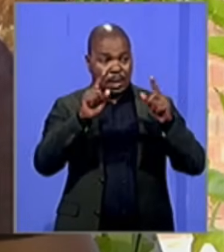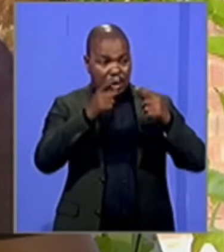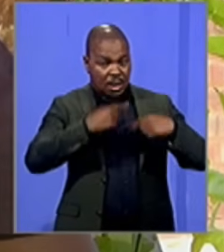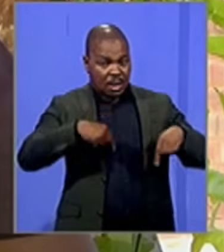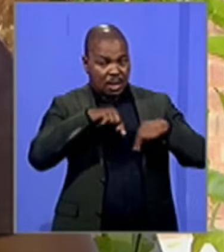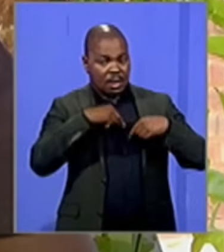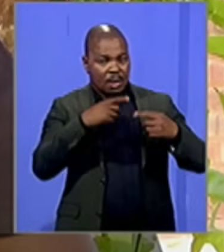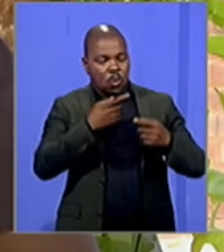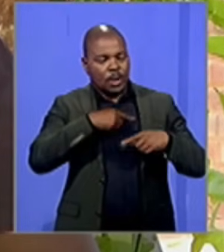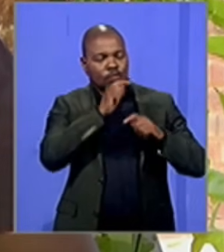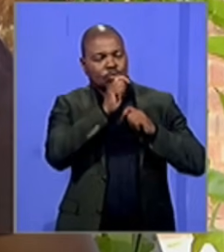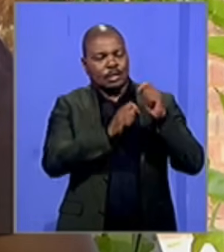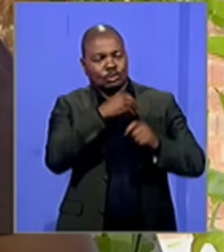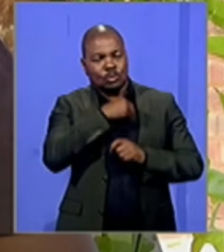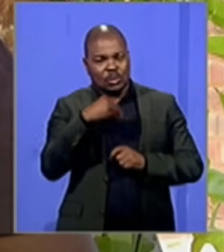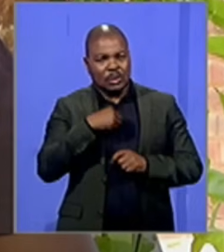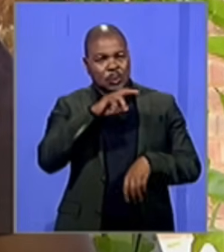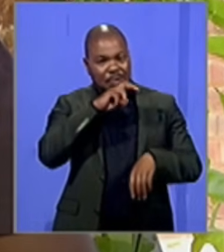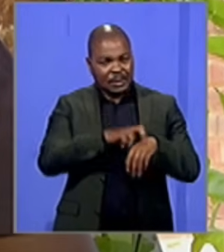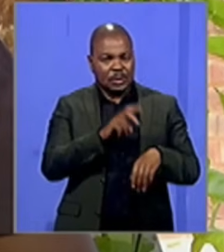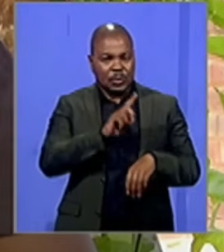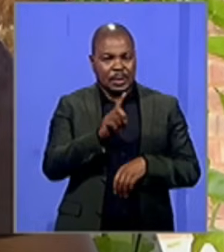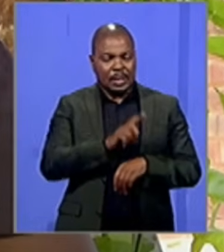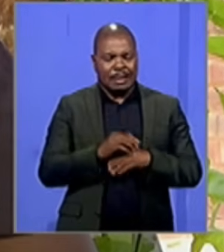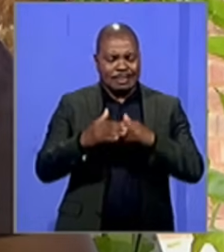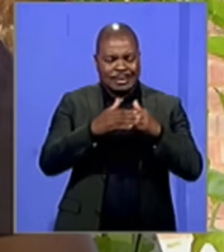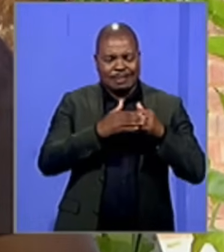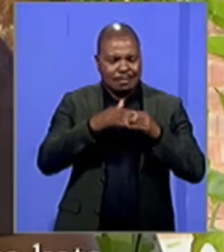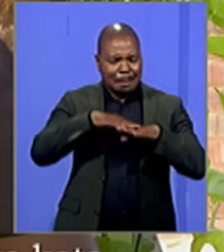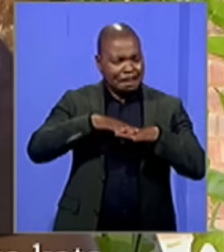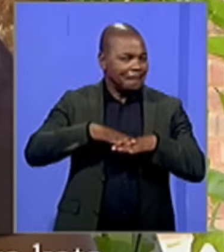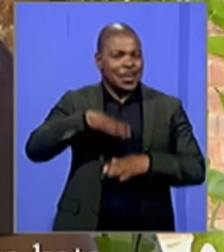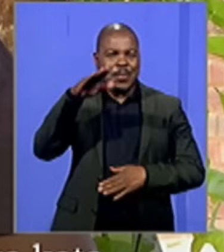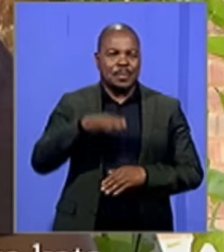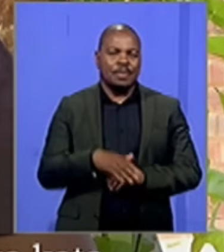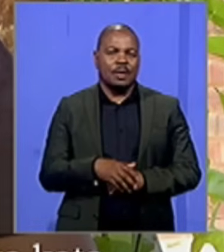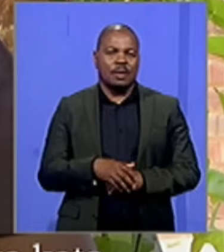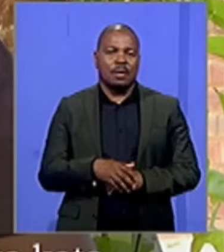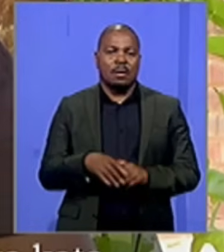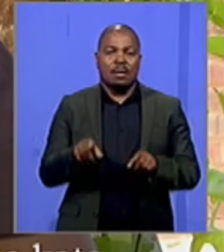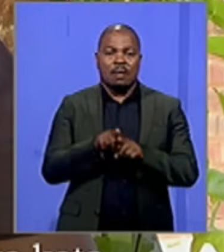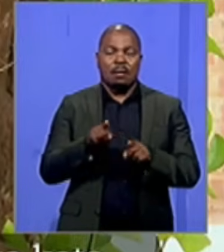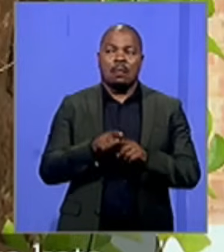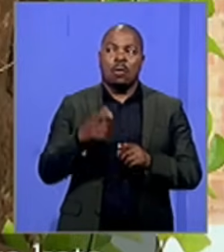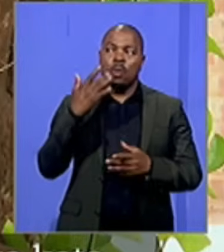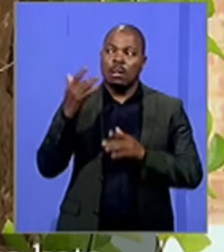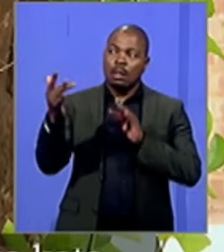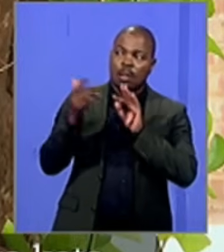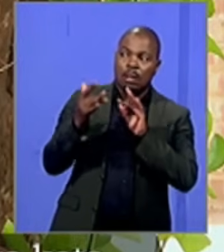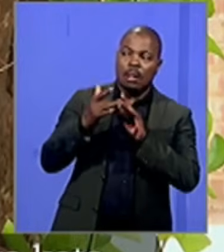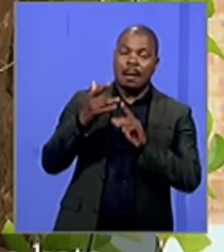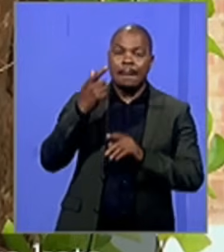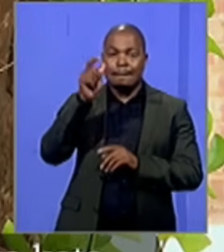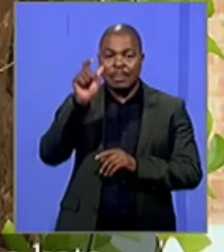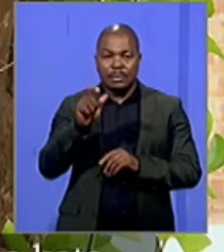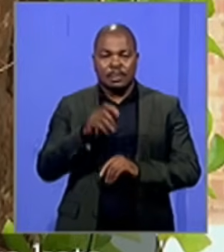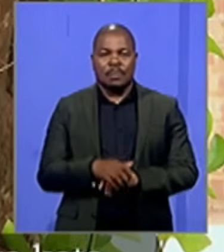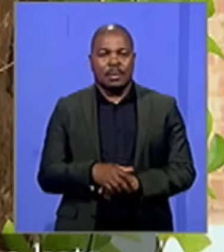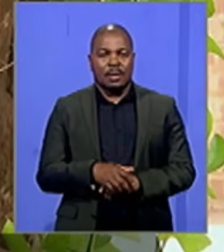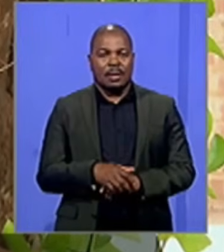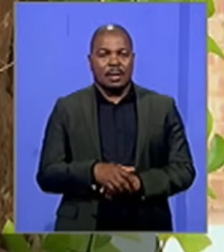female practitioners that you need now to be extra careful, especially coming to consultations. This thing might seem to